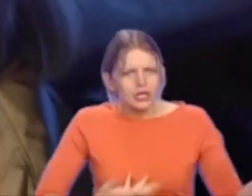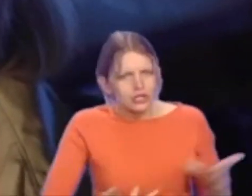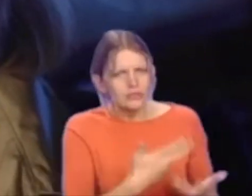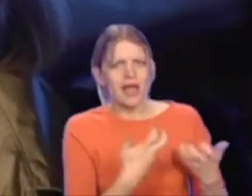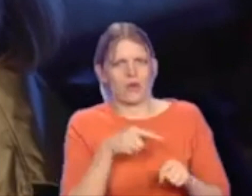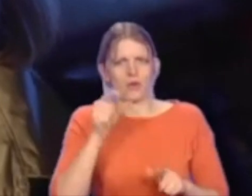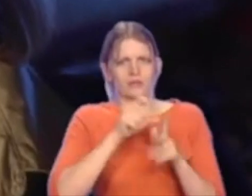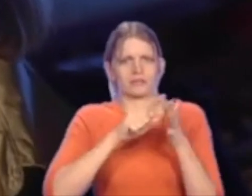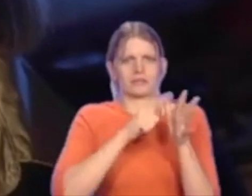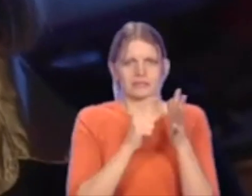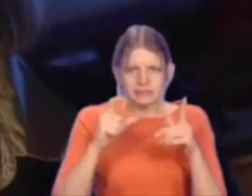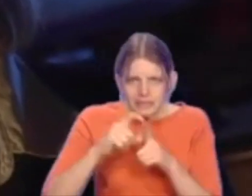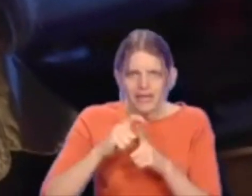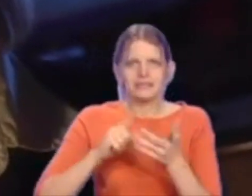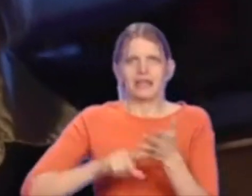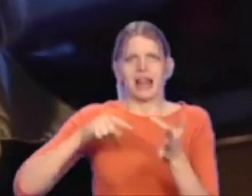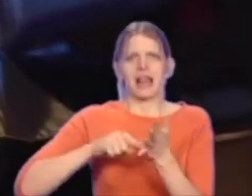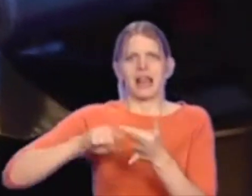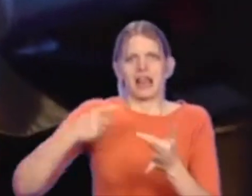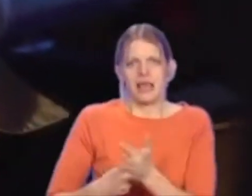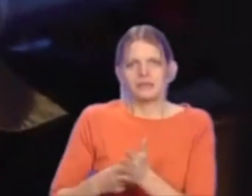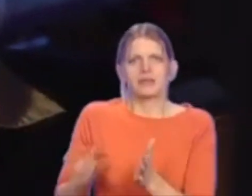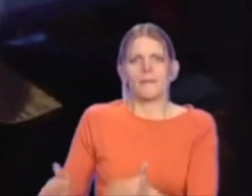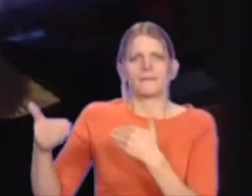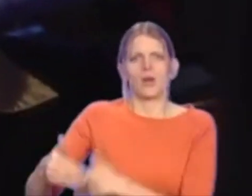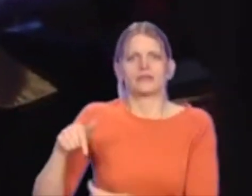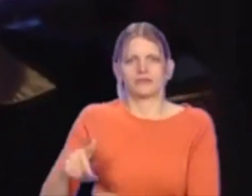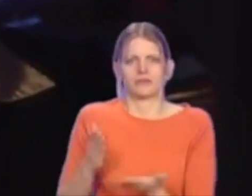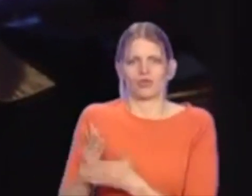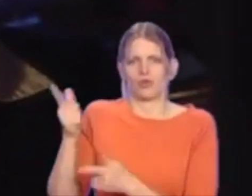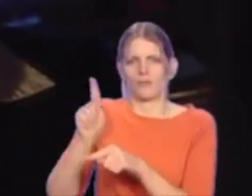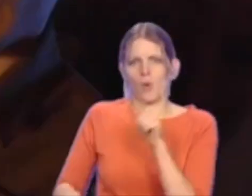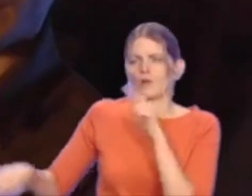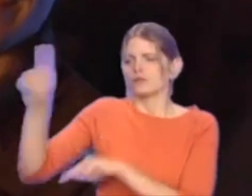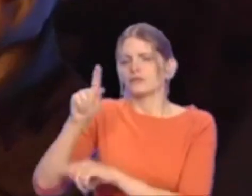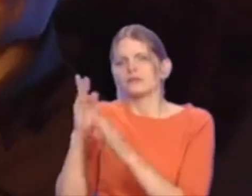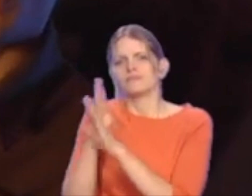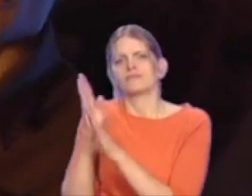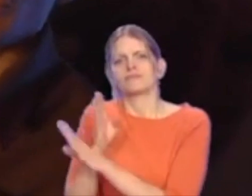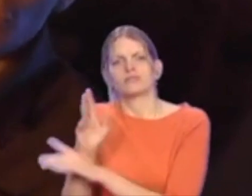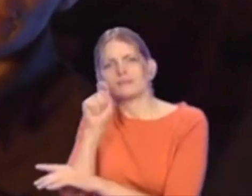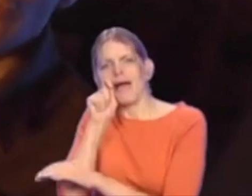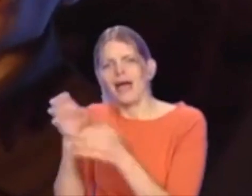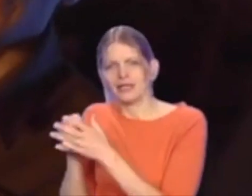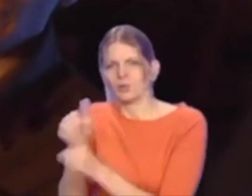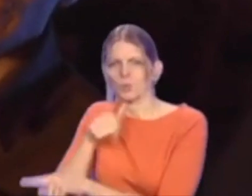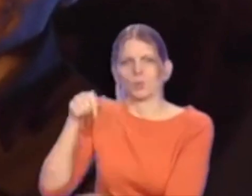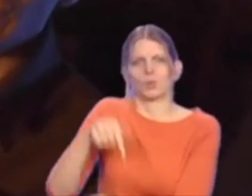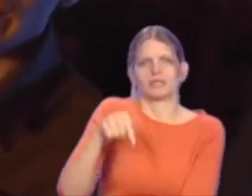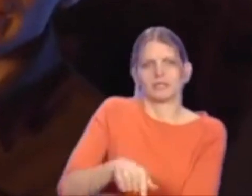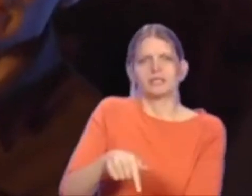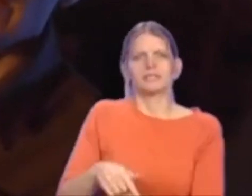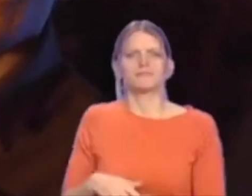letterboxes are used by secret services all around the world when agents need to pass each other intelligence. A dead letterbox, or dead drop if you